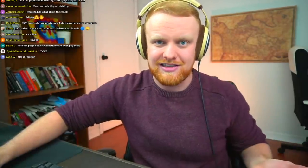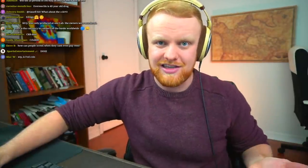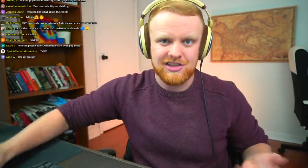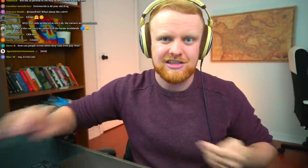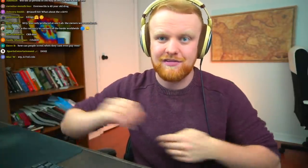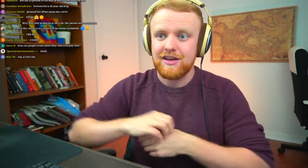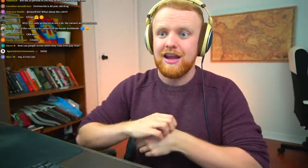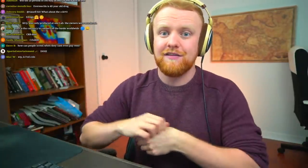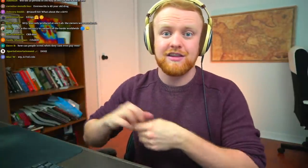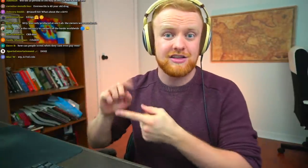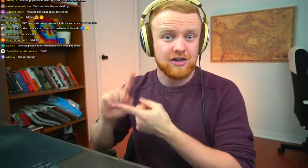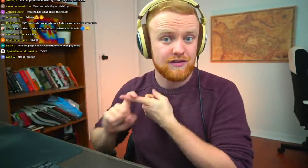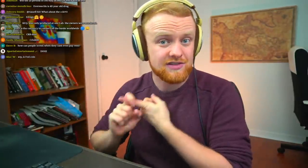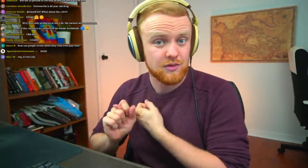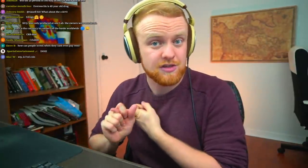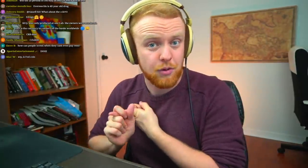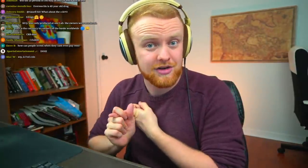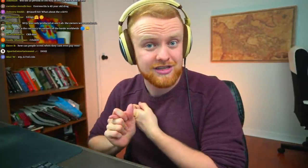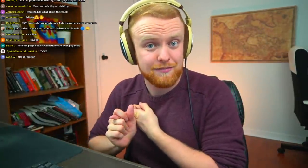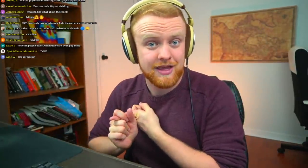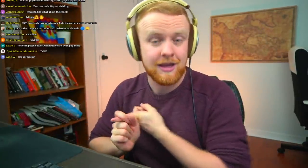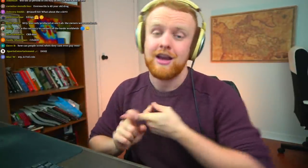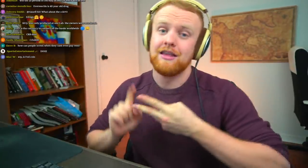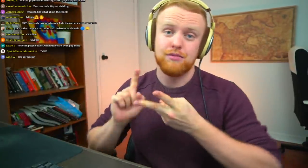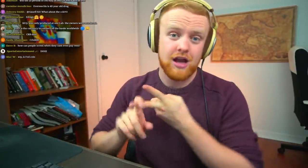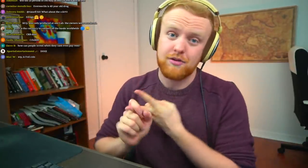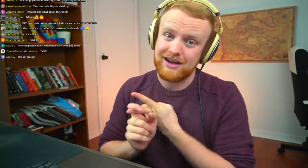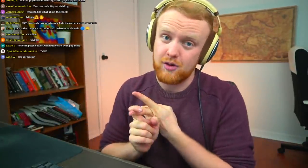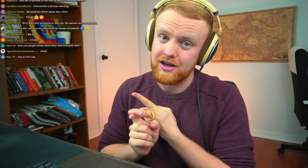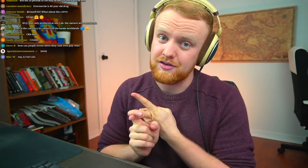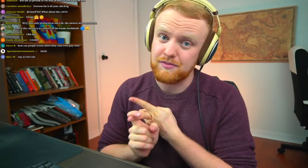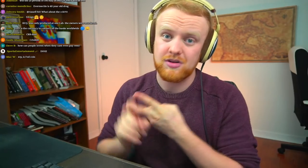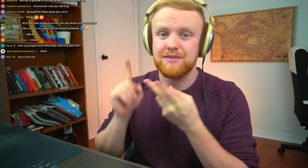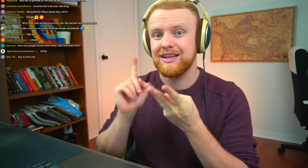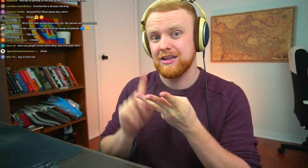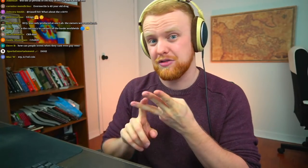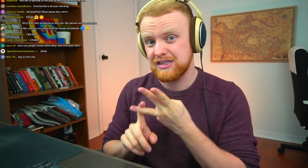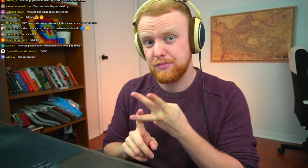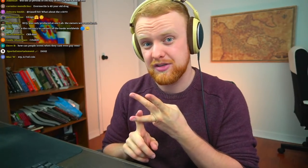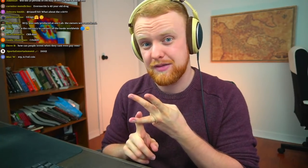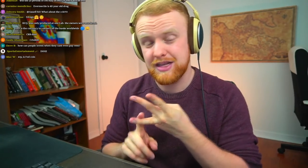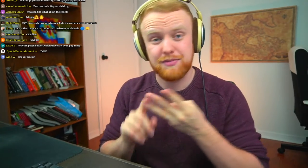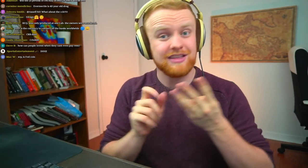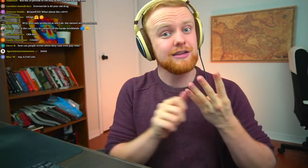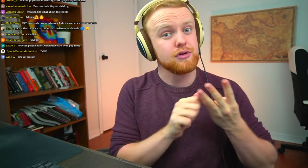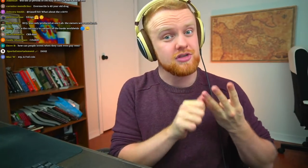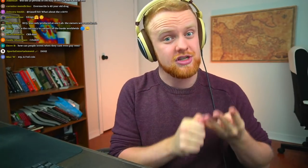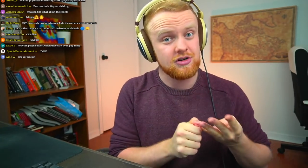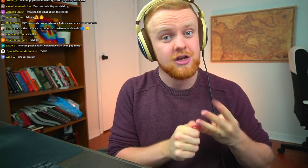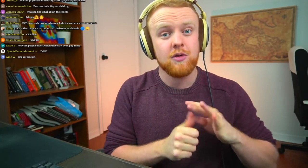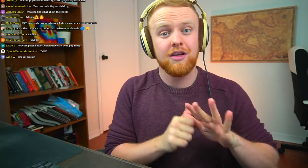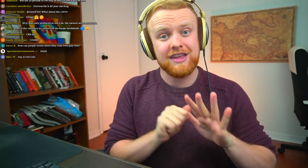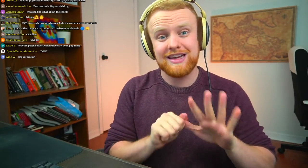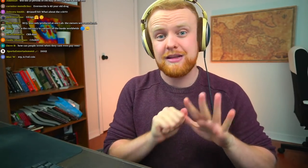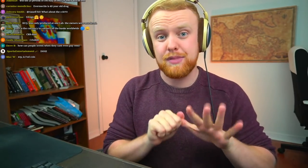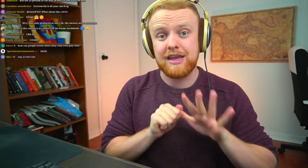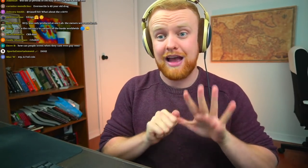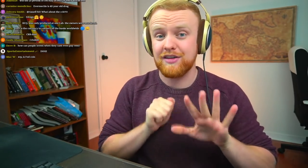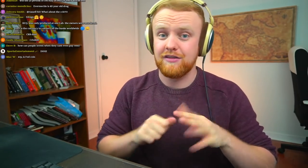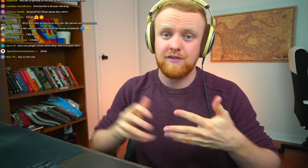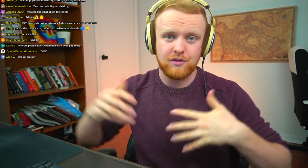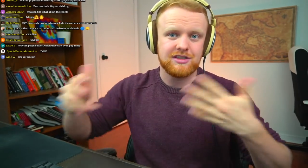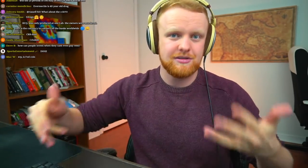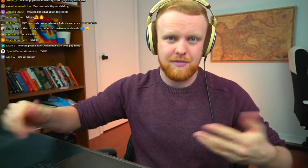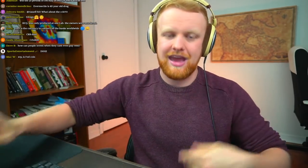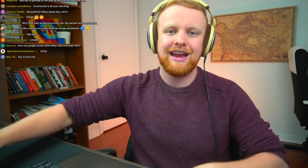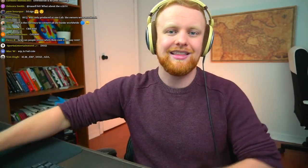of these decisions, if the Conservatives don't support something, and the Bloc Québécois don't support something, and the Greens support something, but the Liberals do, well, the NDP have